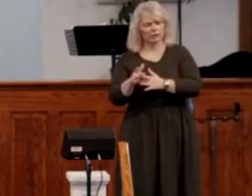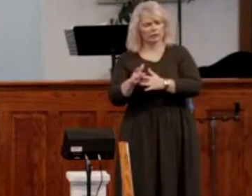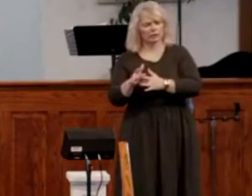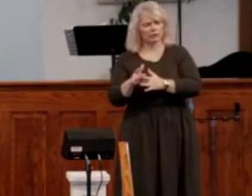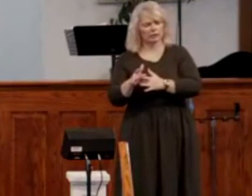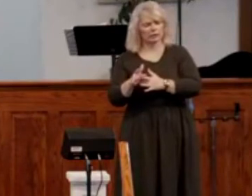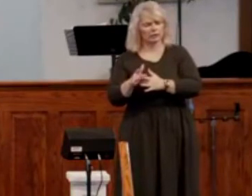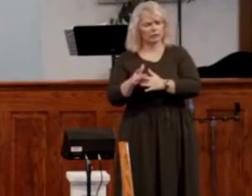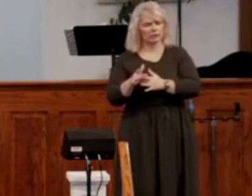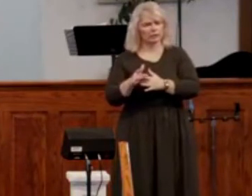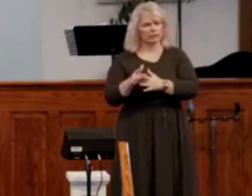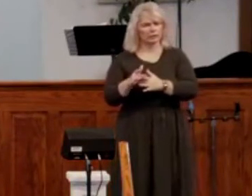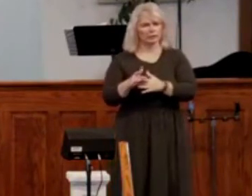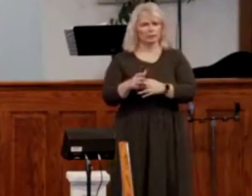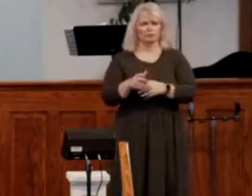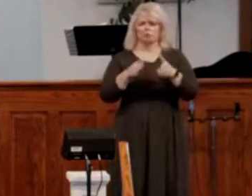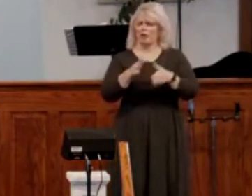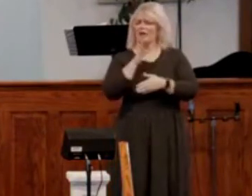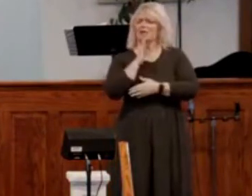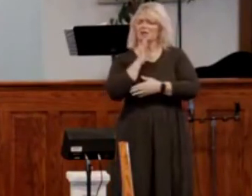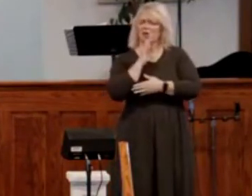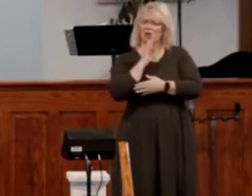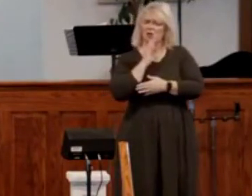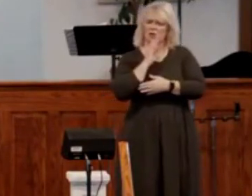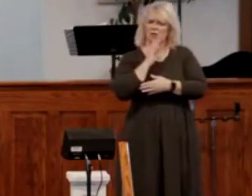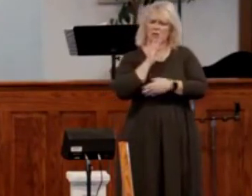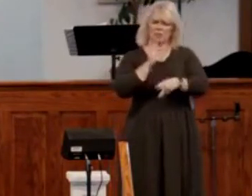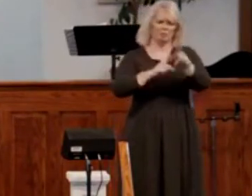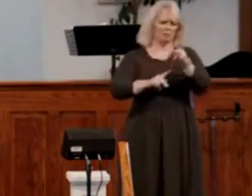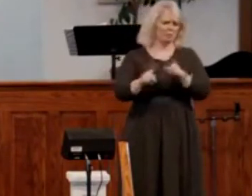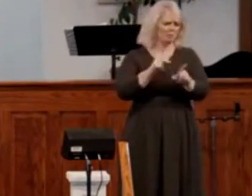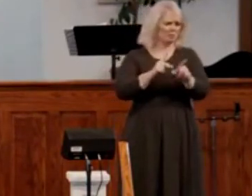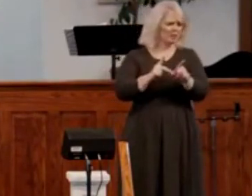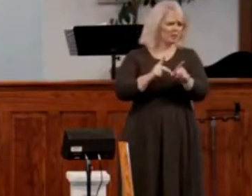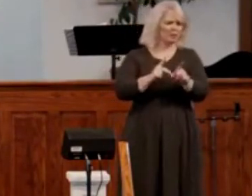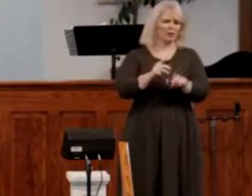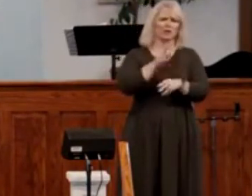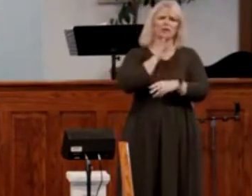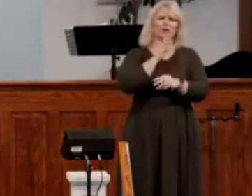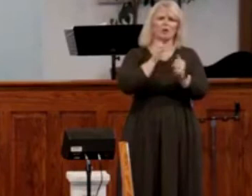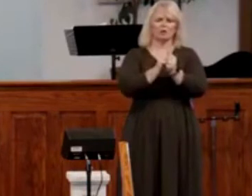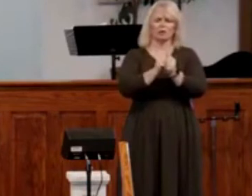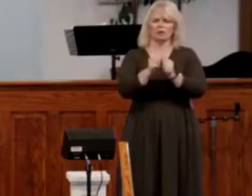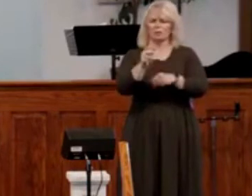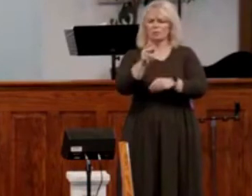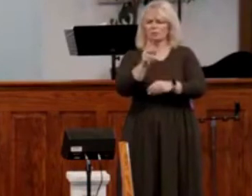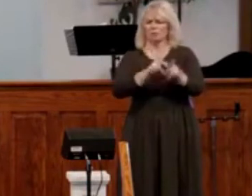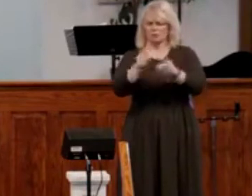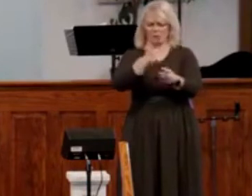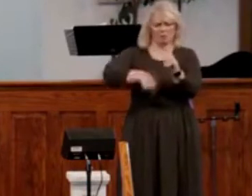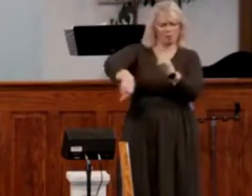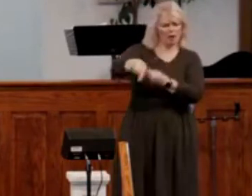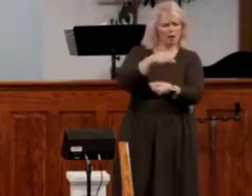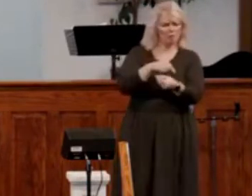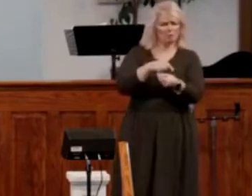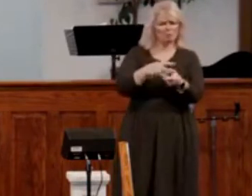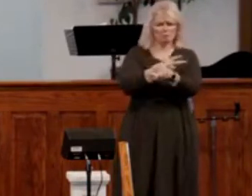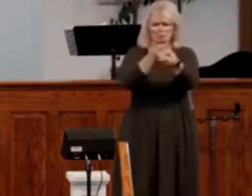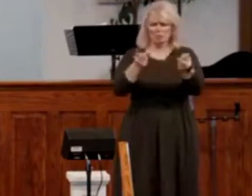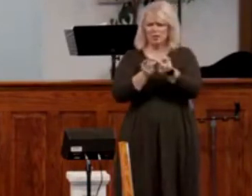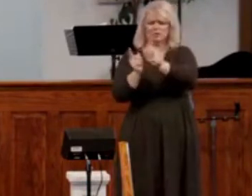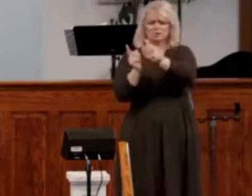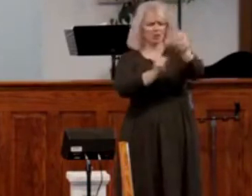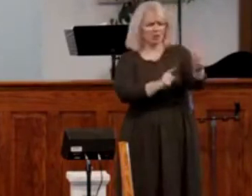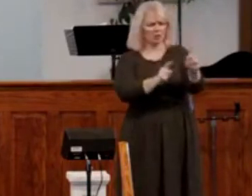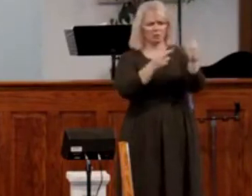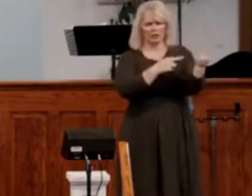society, in the way that I talk, things that I post, in the people that I'm around and the places that I go. So we